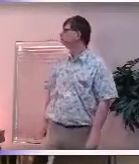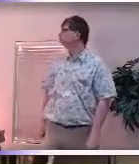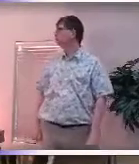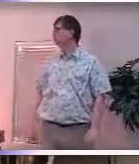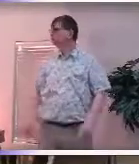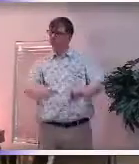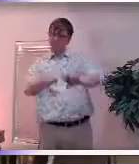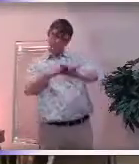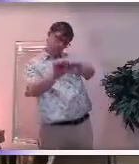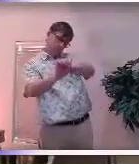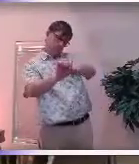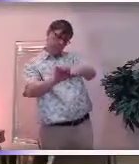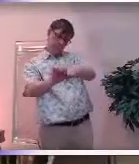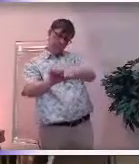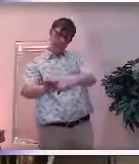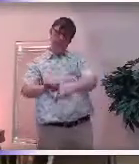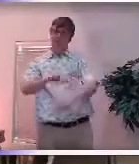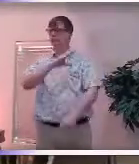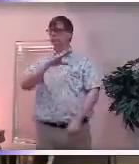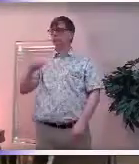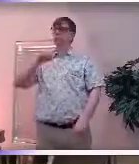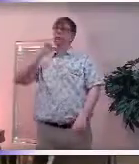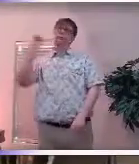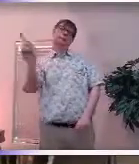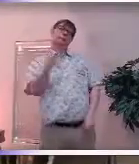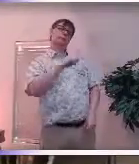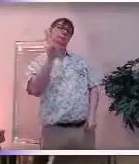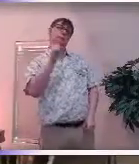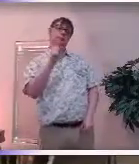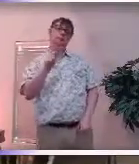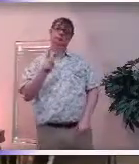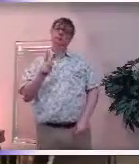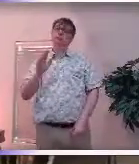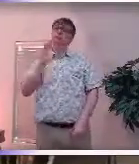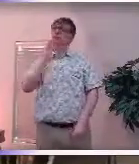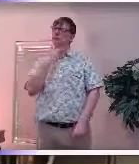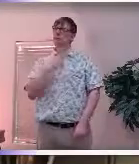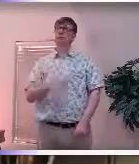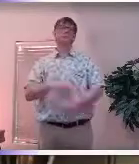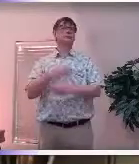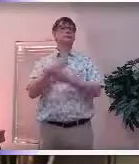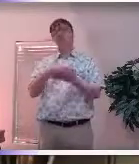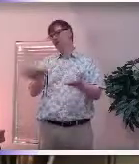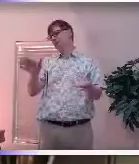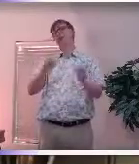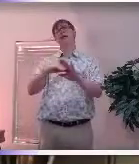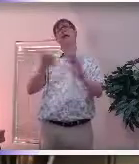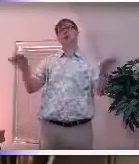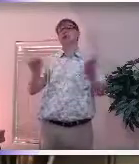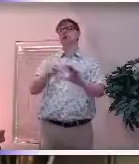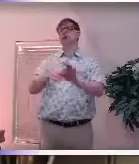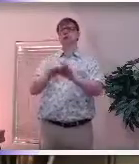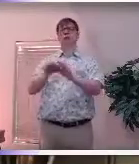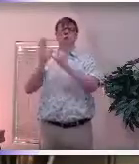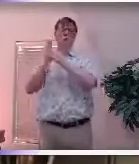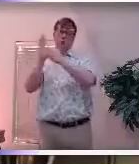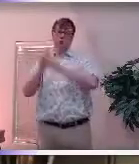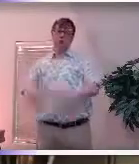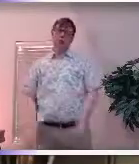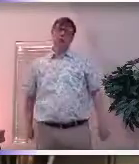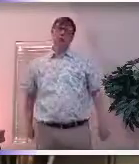So, and only because just somebody's got to do it, right? So what can these bodies